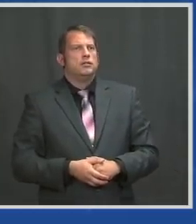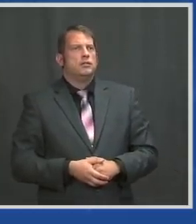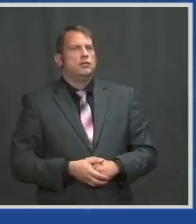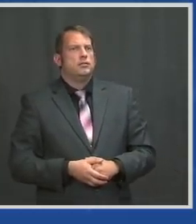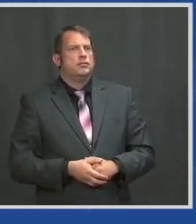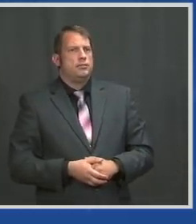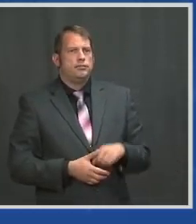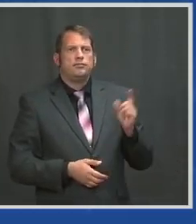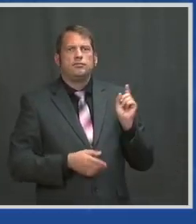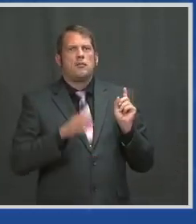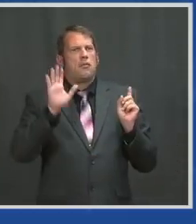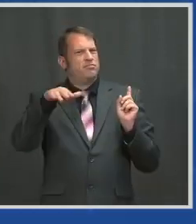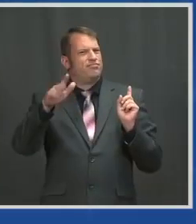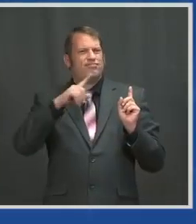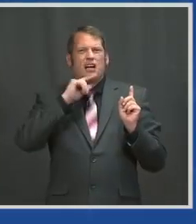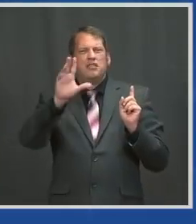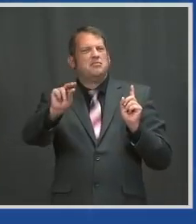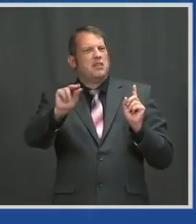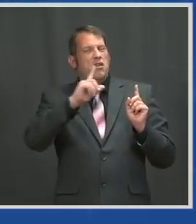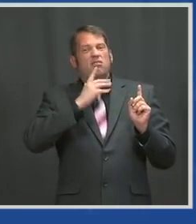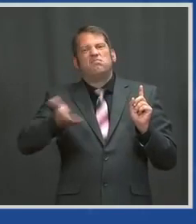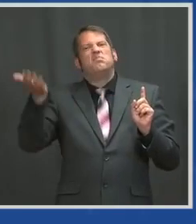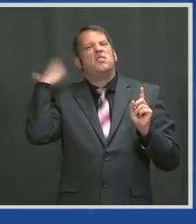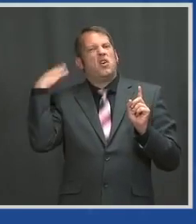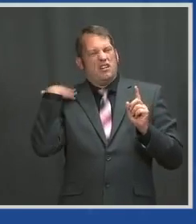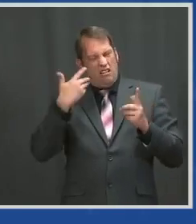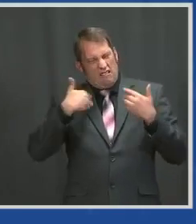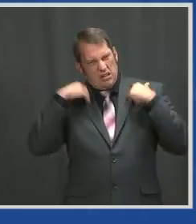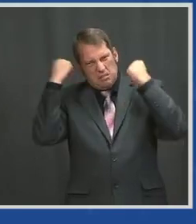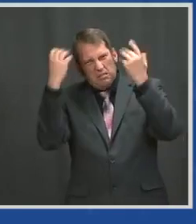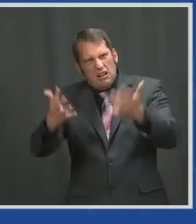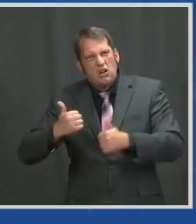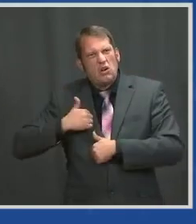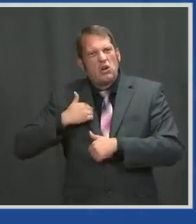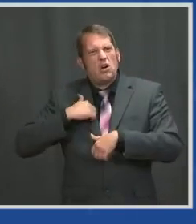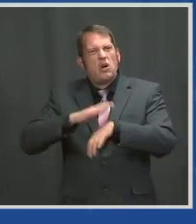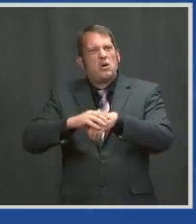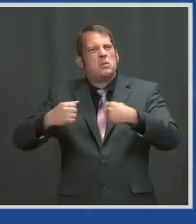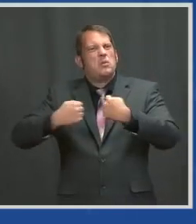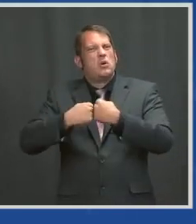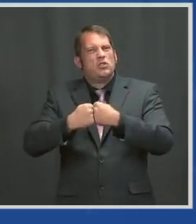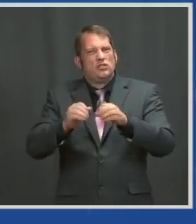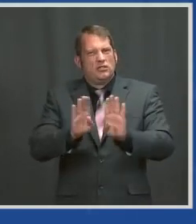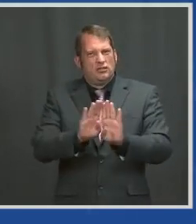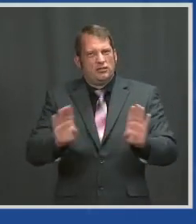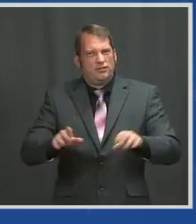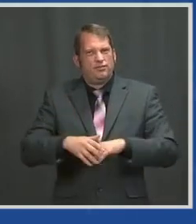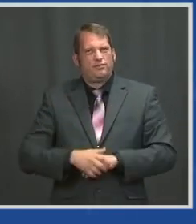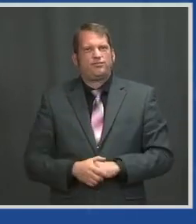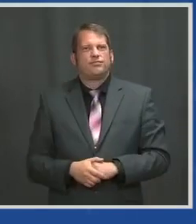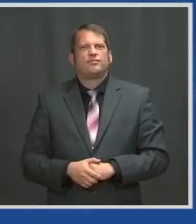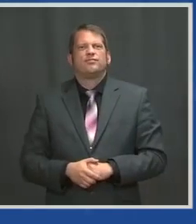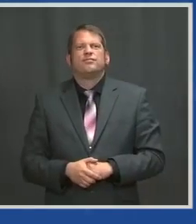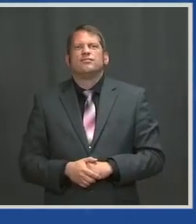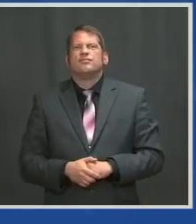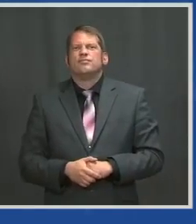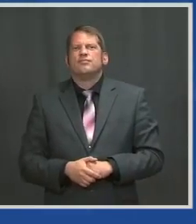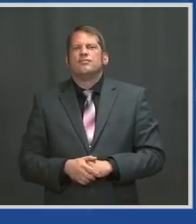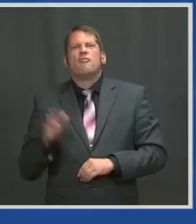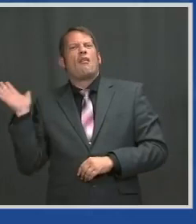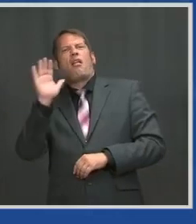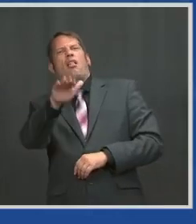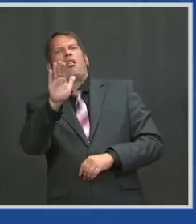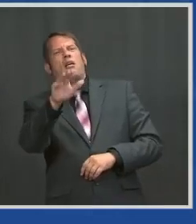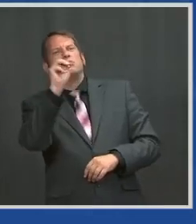but significantly less than he had a month ago. So, You expect that meeting? Sorry, Mr. President, do you believe that the Iranians